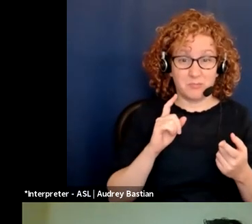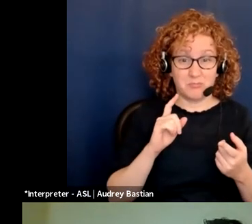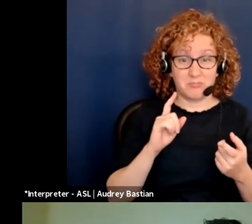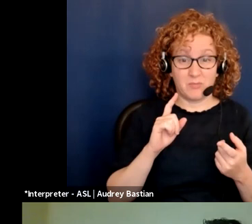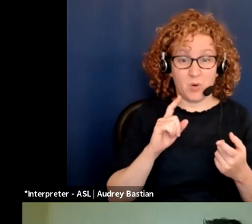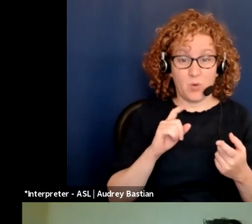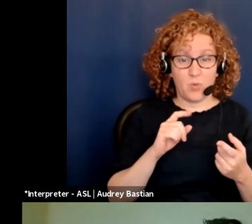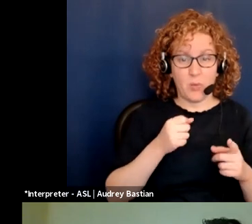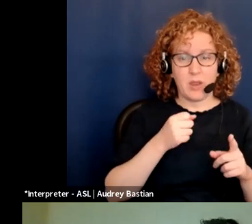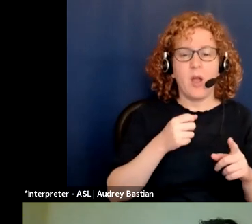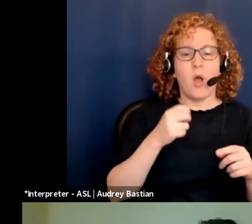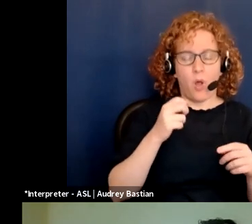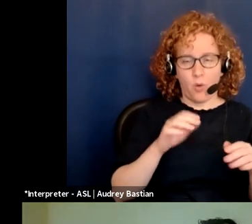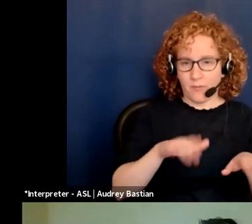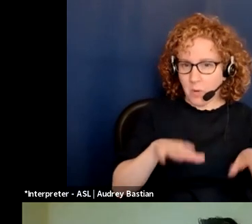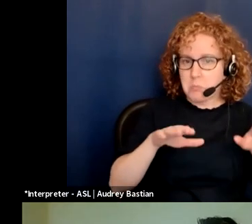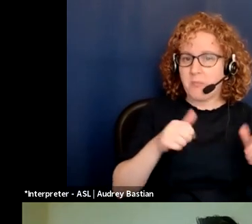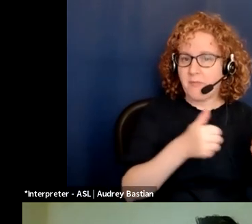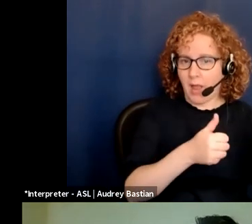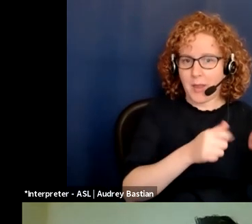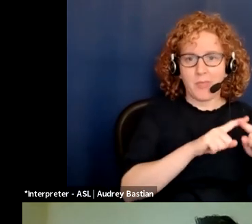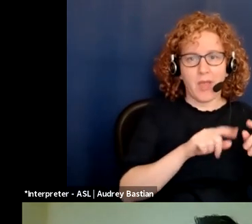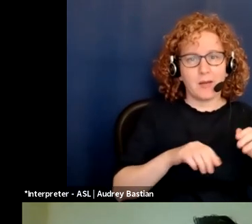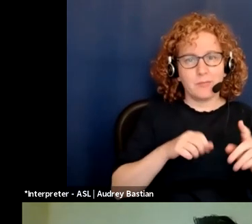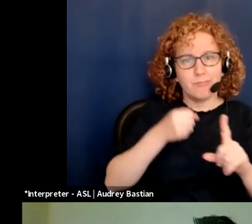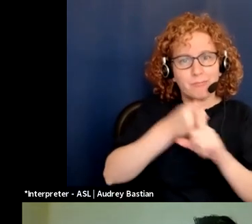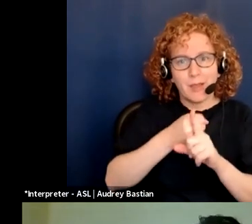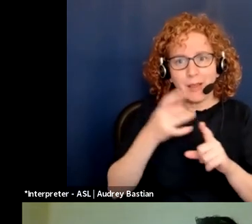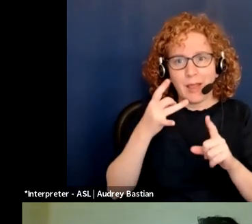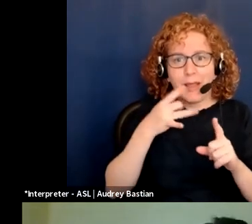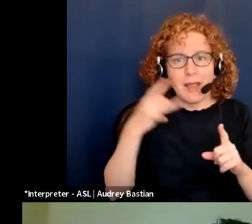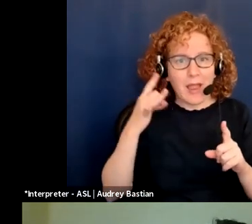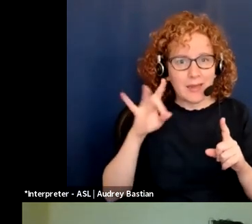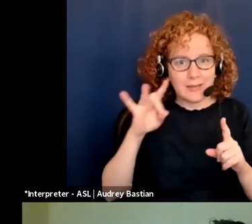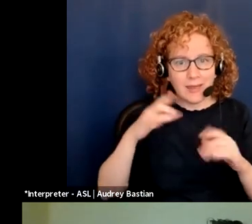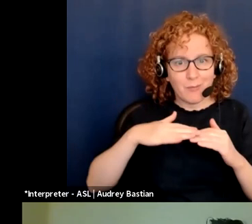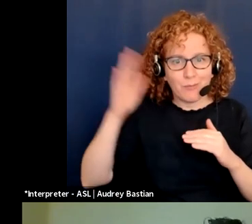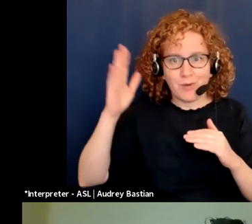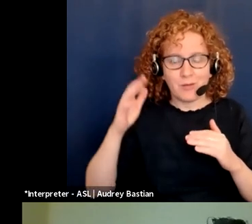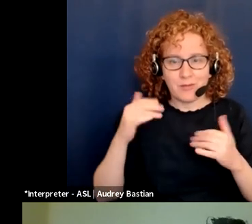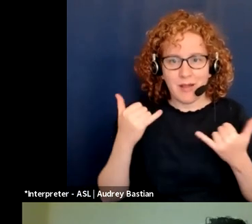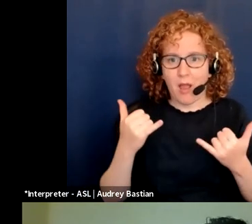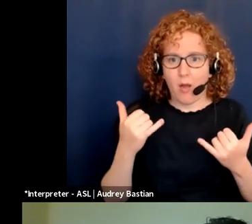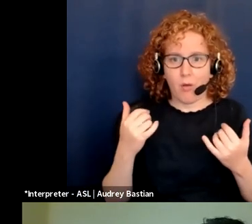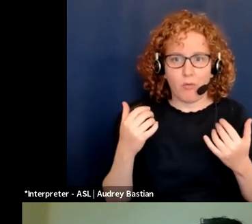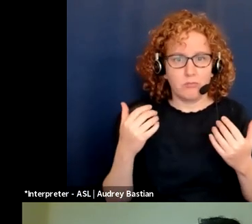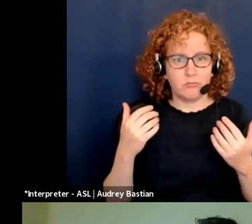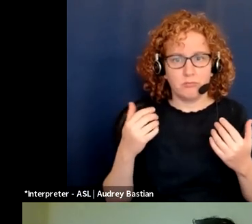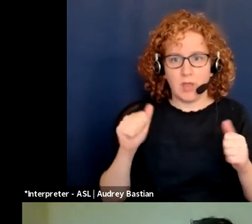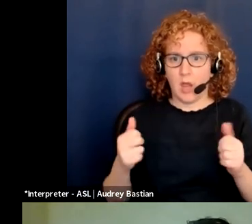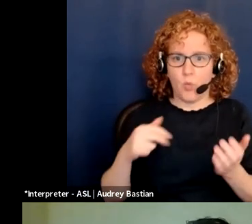either ruin the ability to walk entirely or gain the ability to walk independently? Probably.